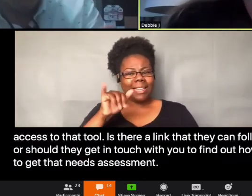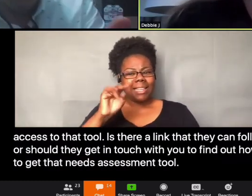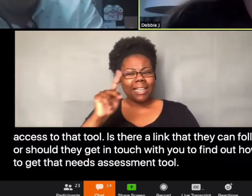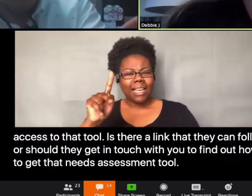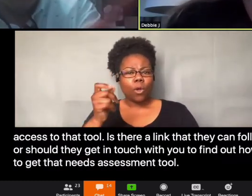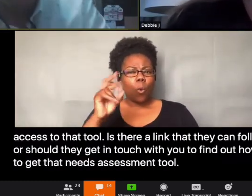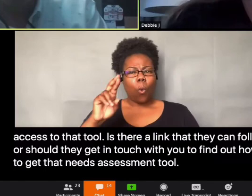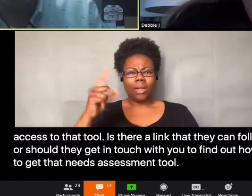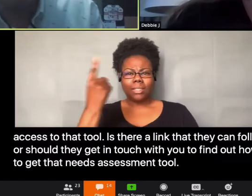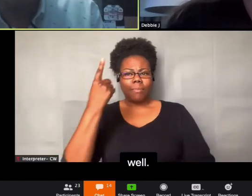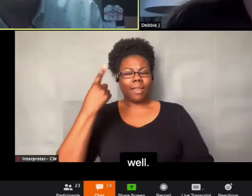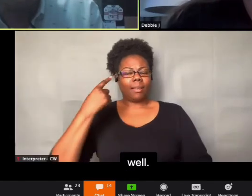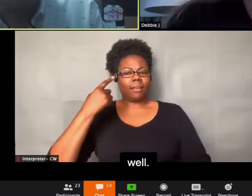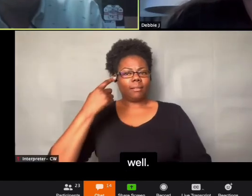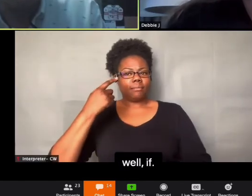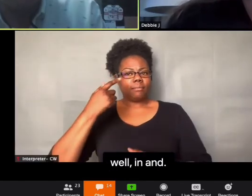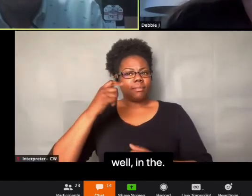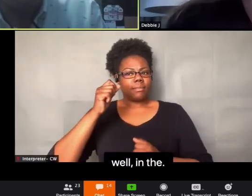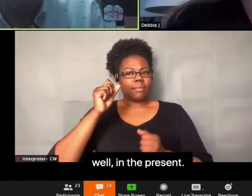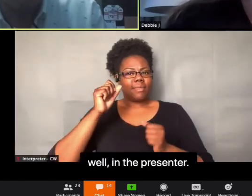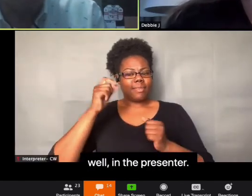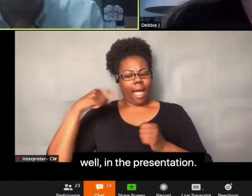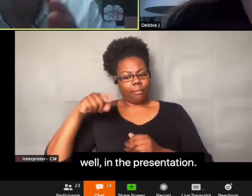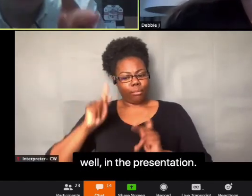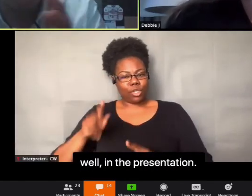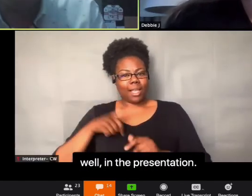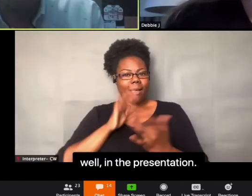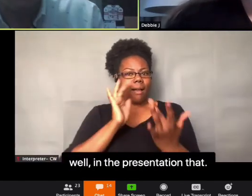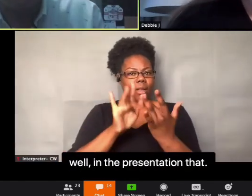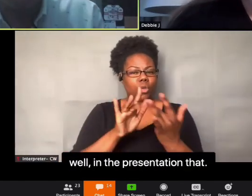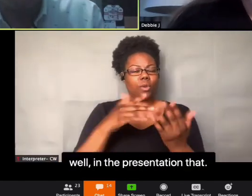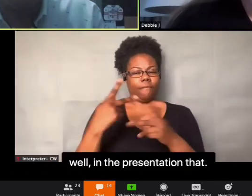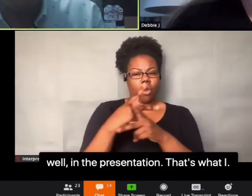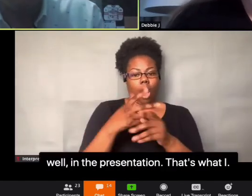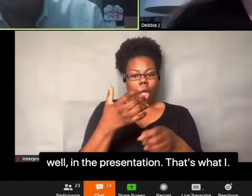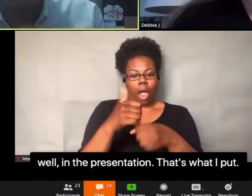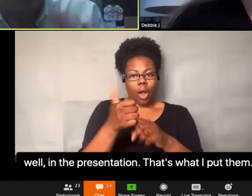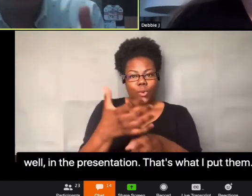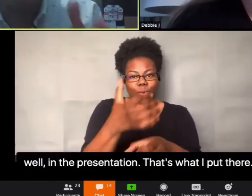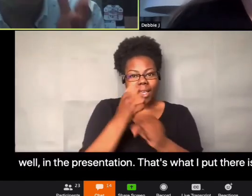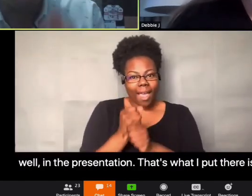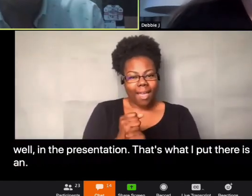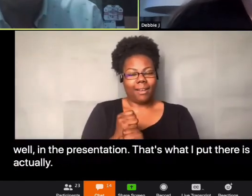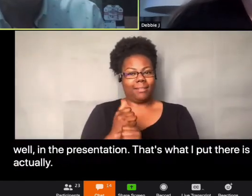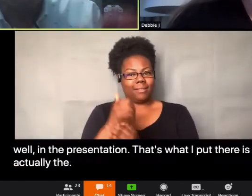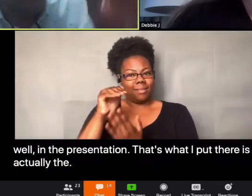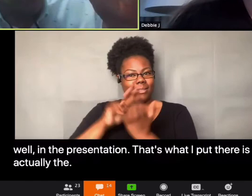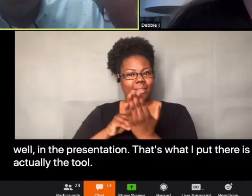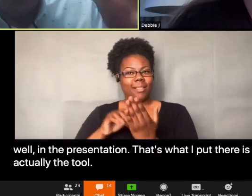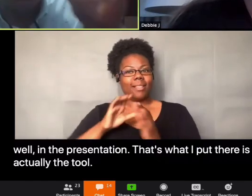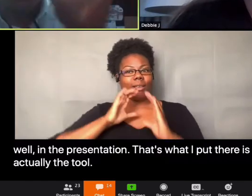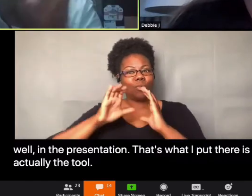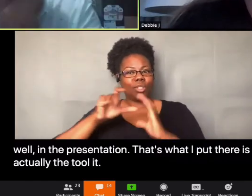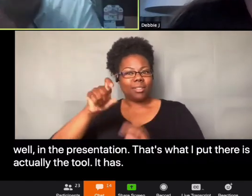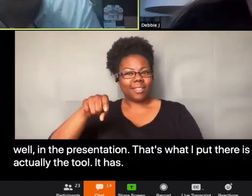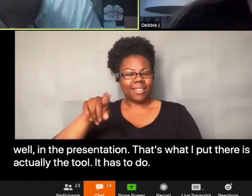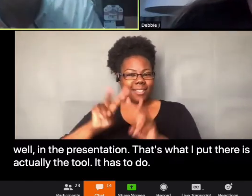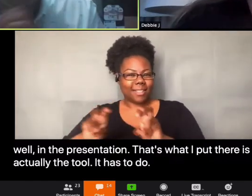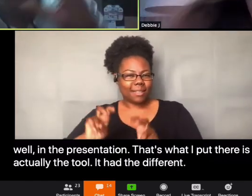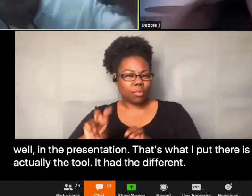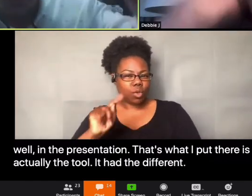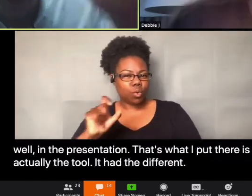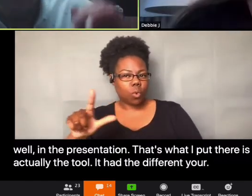tool? Well, it's in the presentation. That's what I put there is actually the tool. It has the